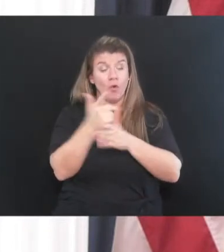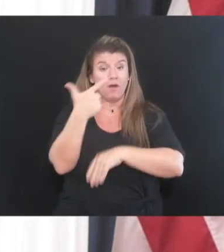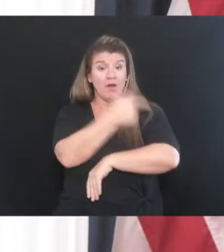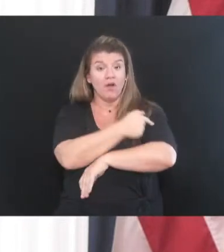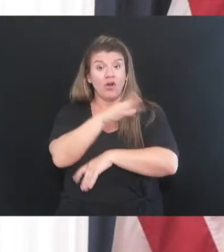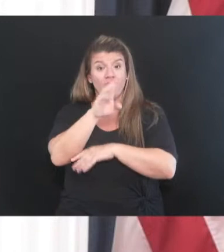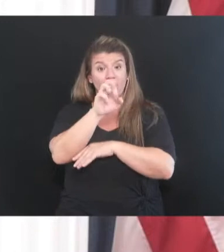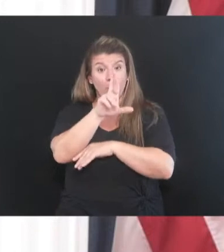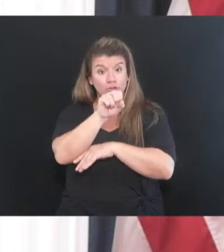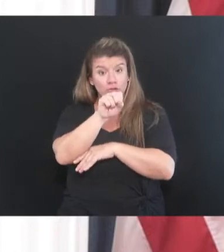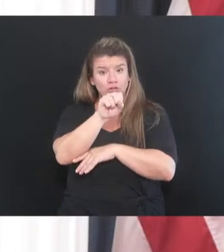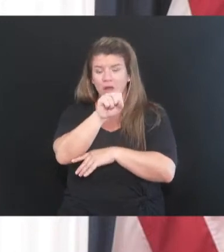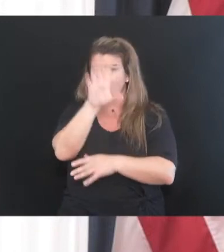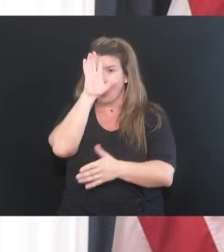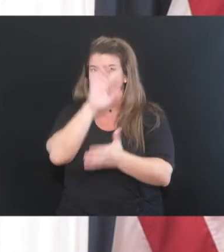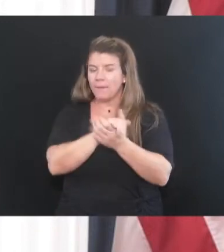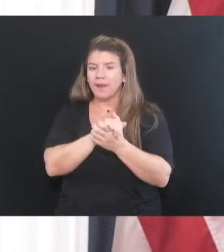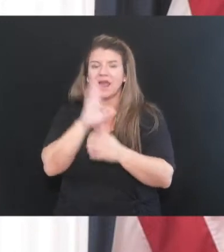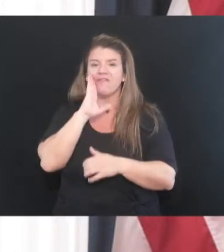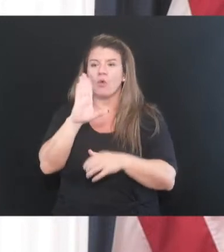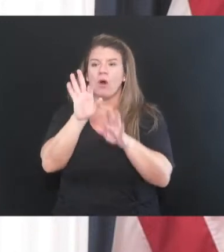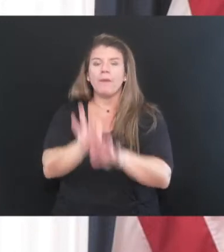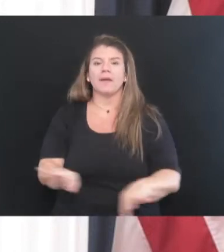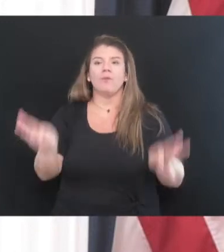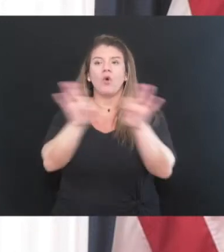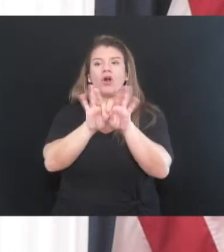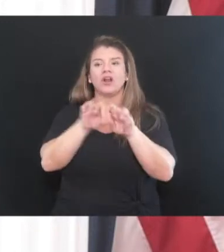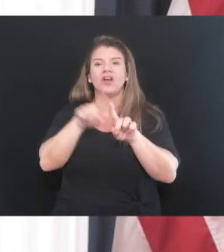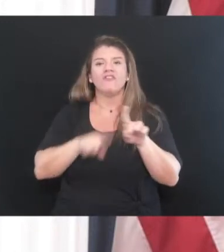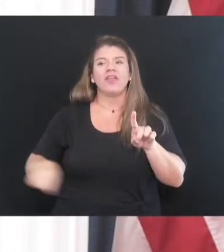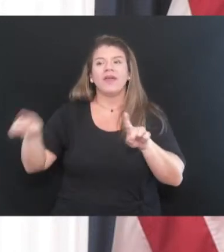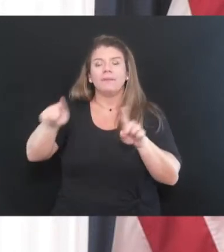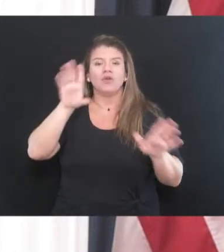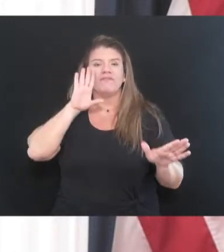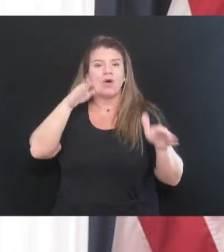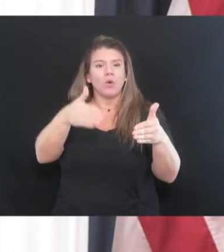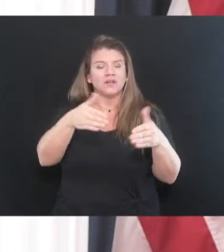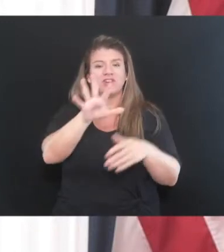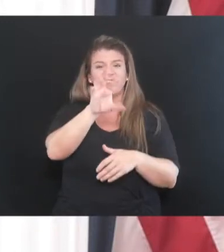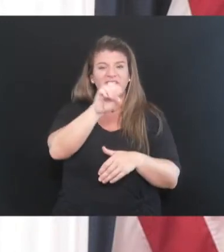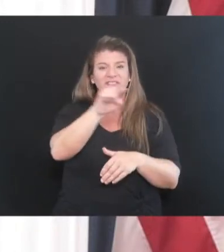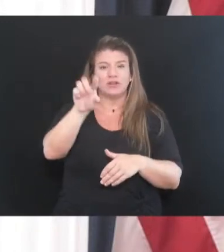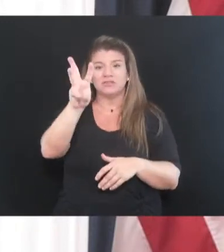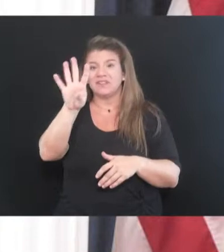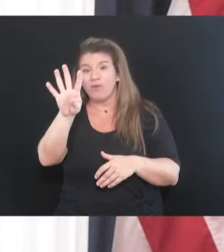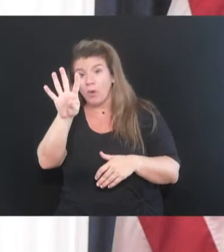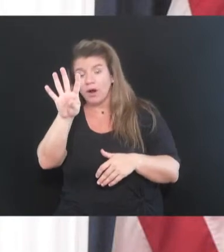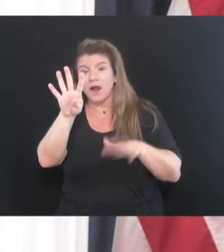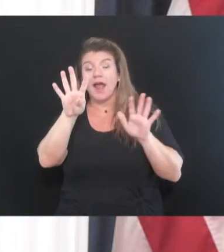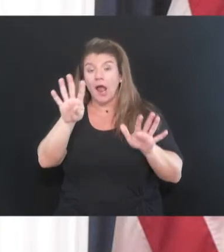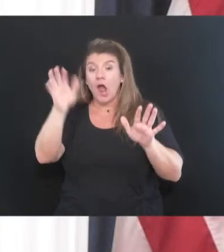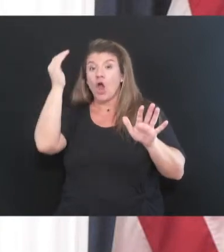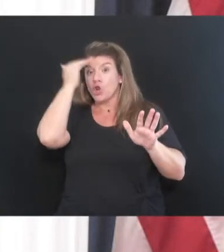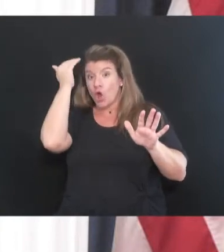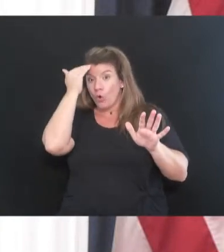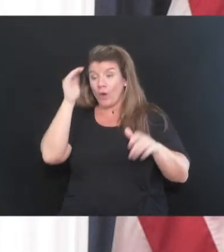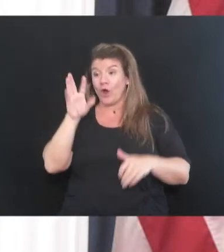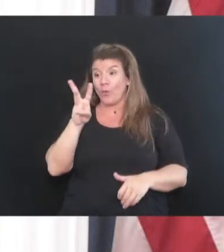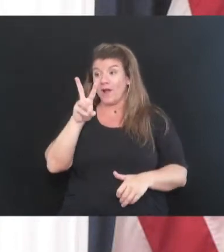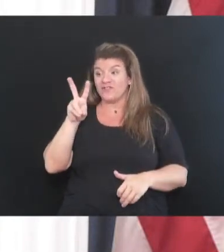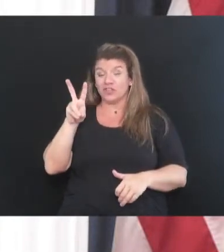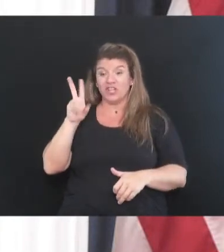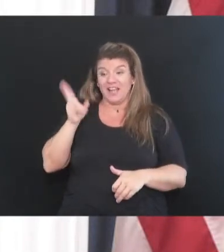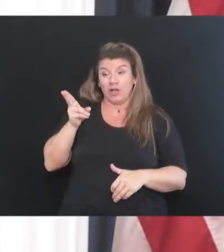boosters, we believe it's going to be important to then focus on 50 to 64, knowing that West Virginia's